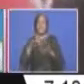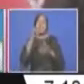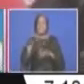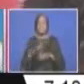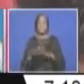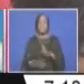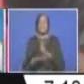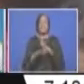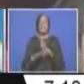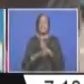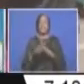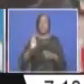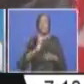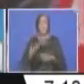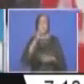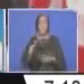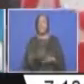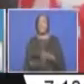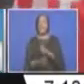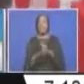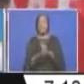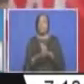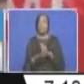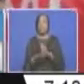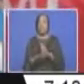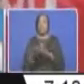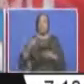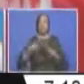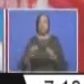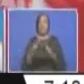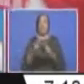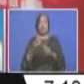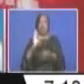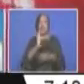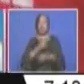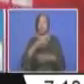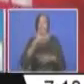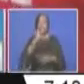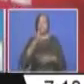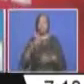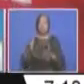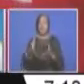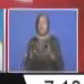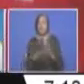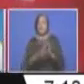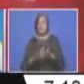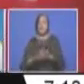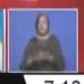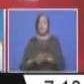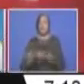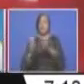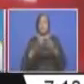need for mentorship, there's need for assistance in any way possible. So we try our best to collectively bring our minds together and see how best we can assist